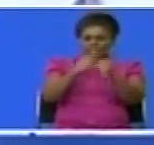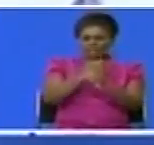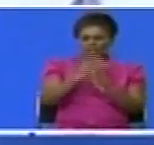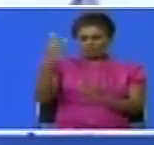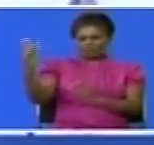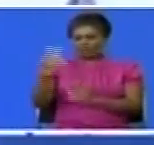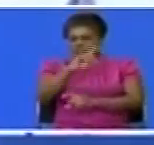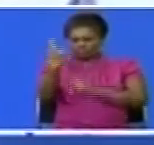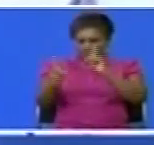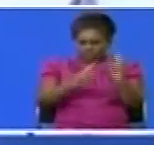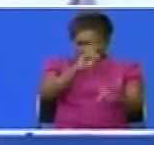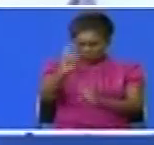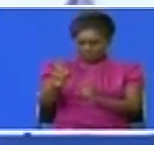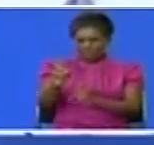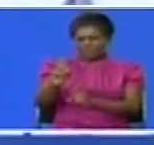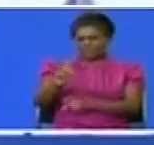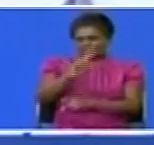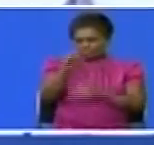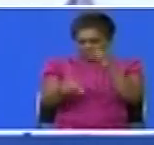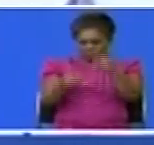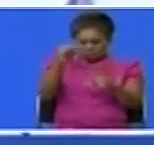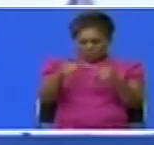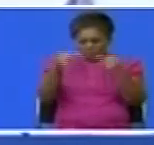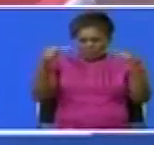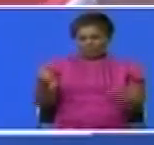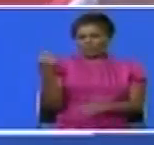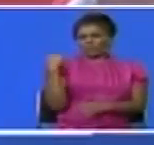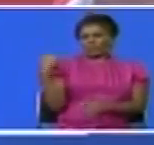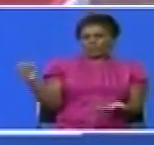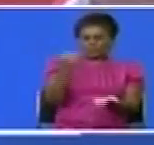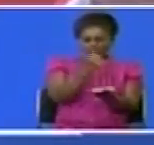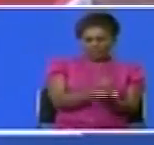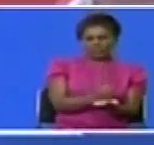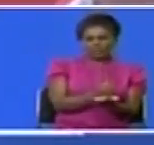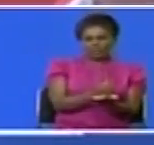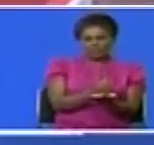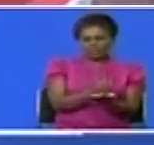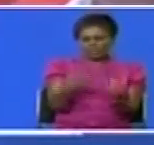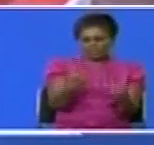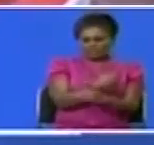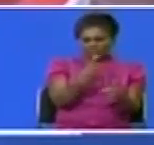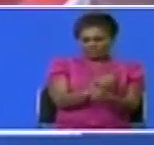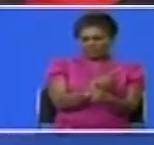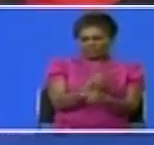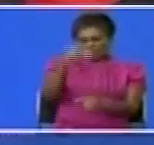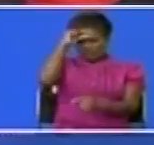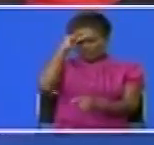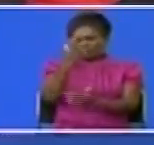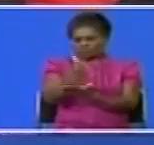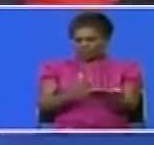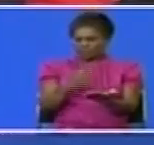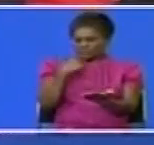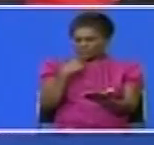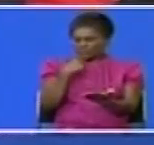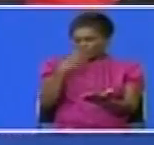examinations. Faced with criticism from the opposition on the recent government appointments to parastatals and other state agencies, claiming they were tribal,